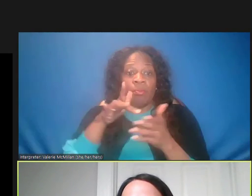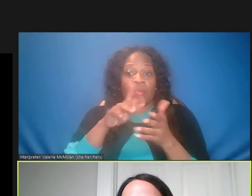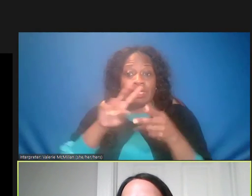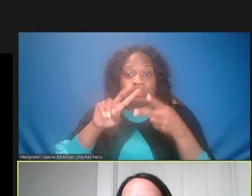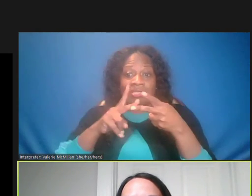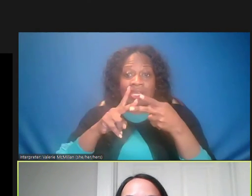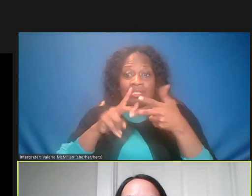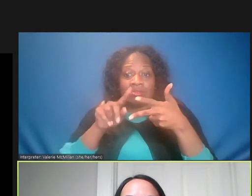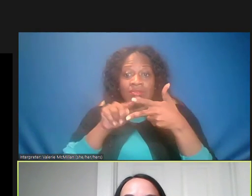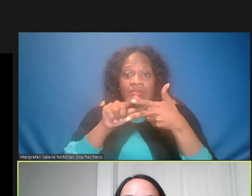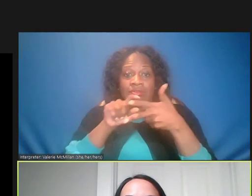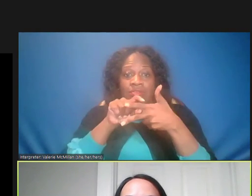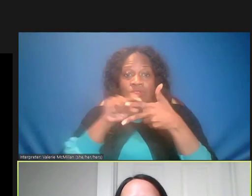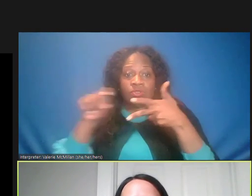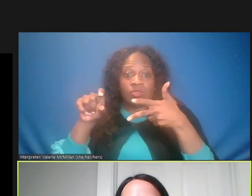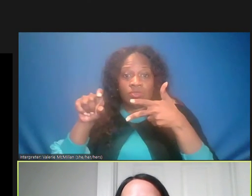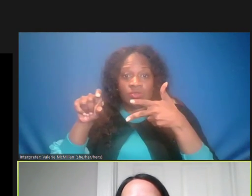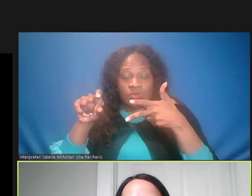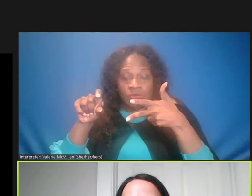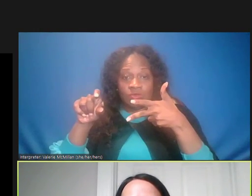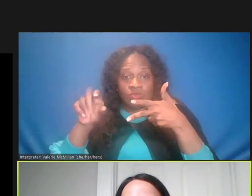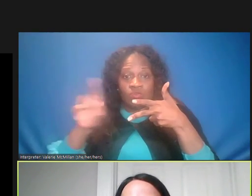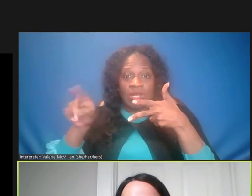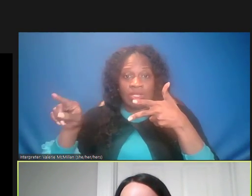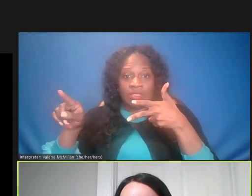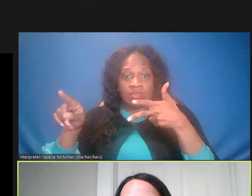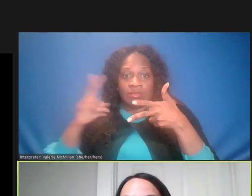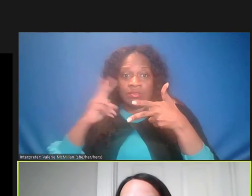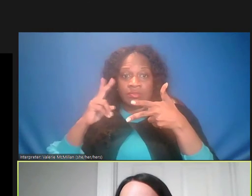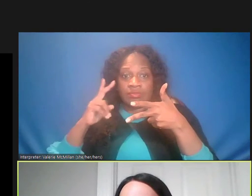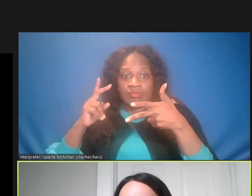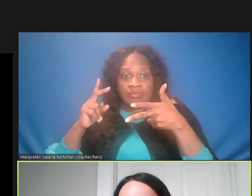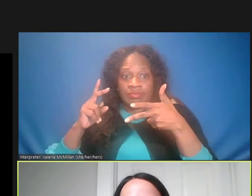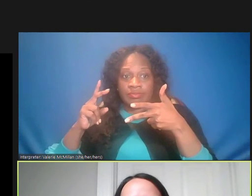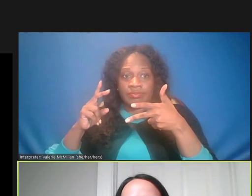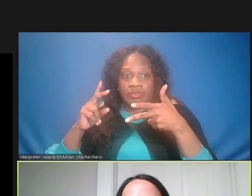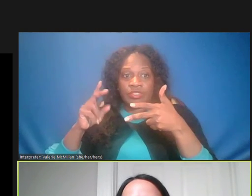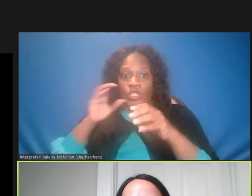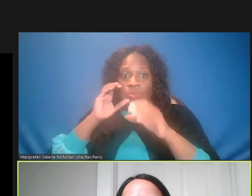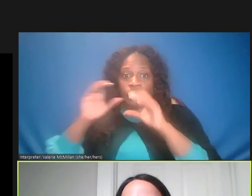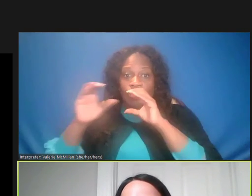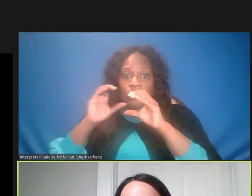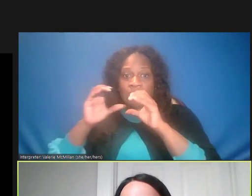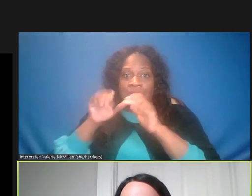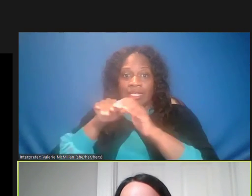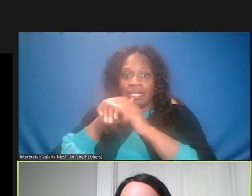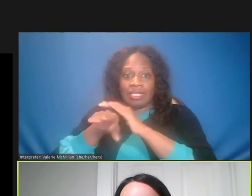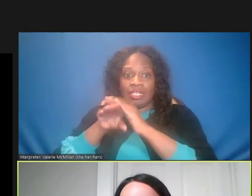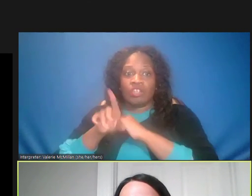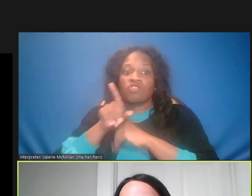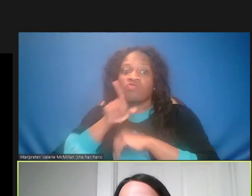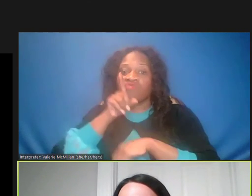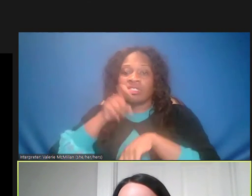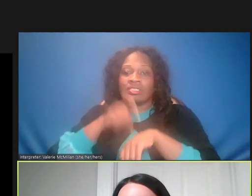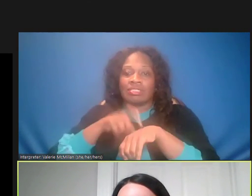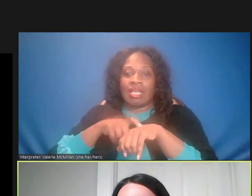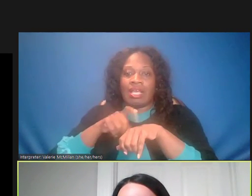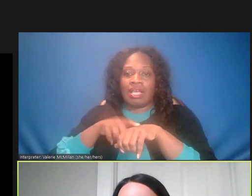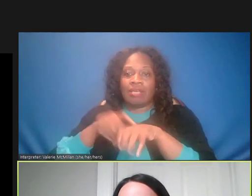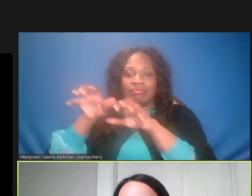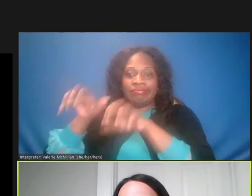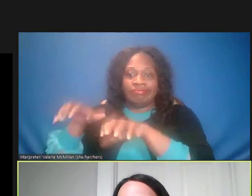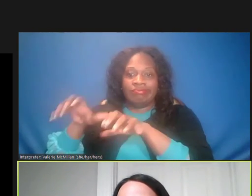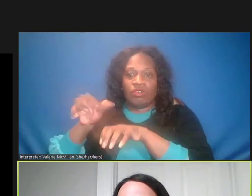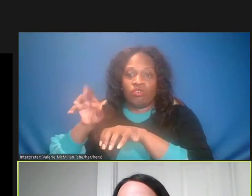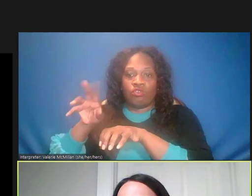right, you'll see an example of accommodation of communication access real-time translation, CART